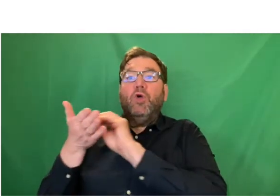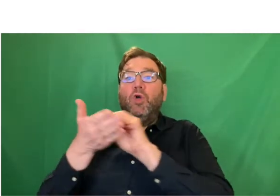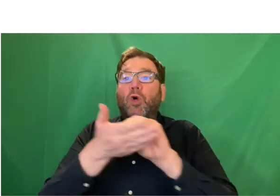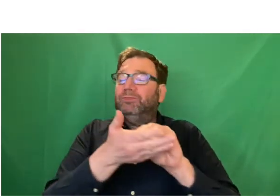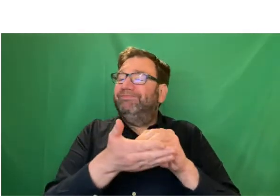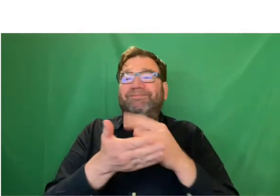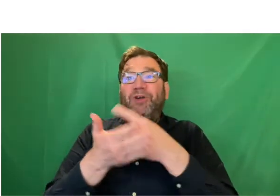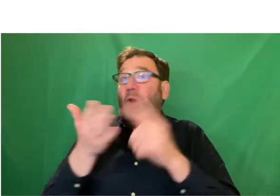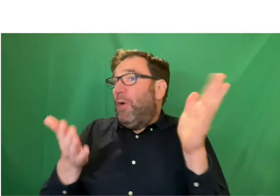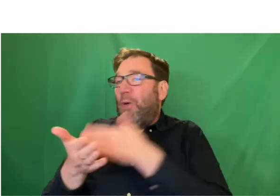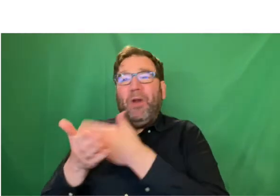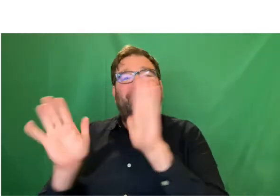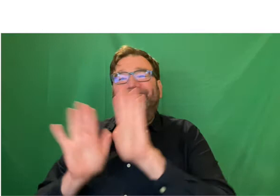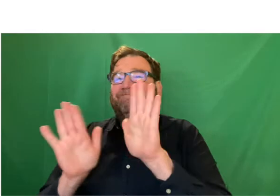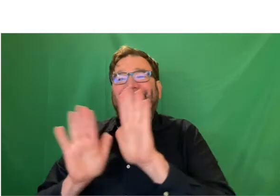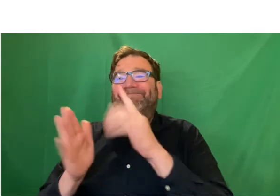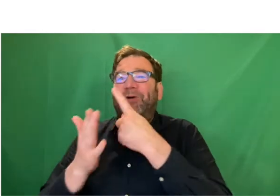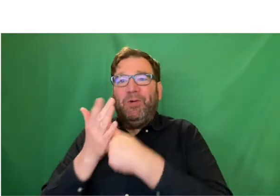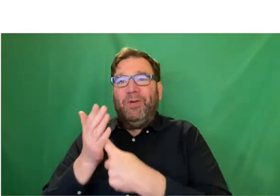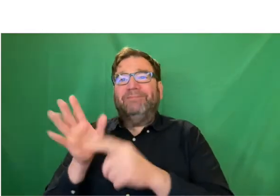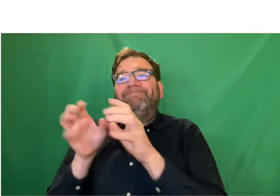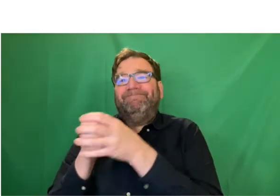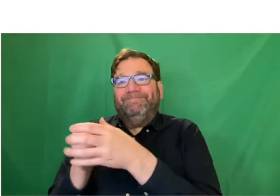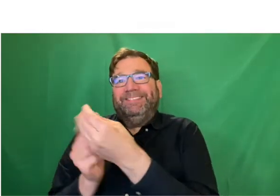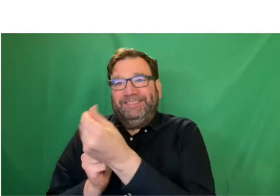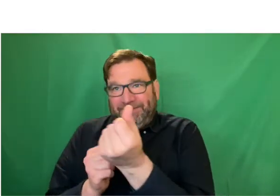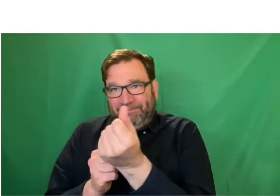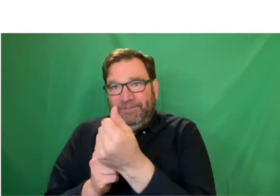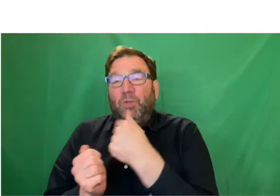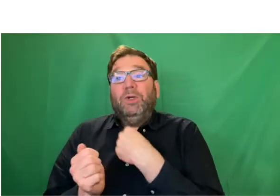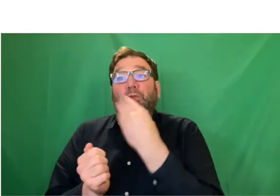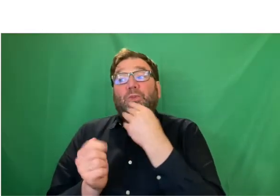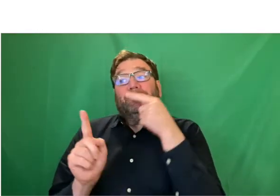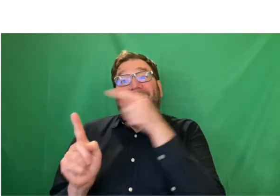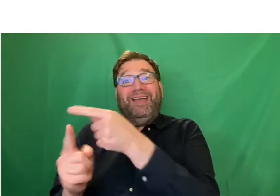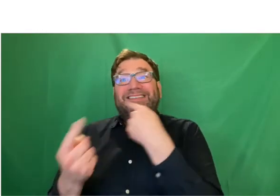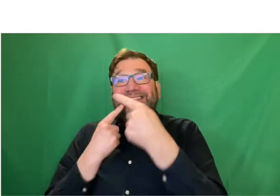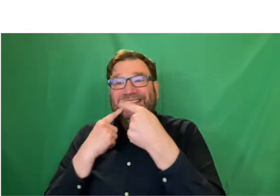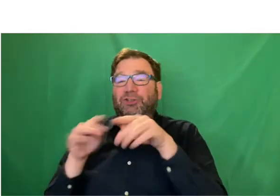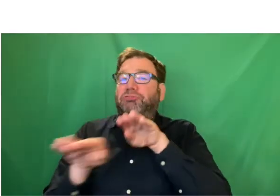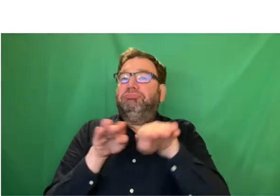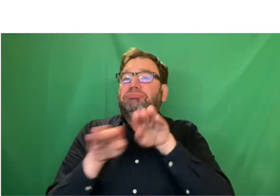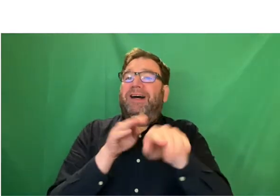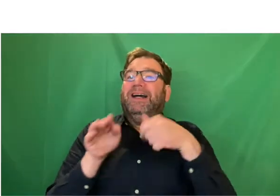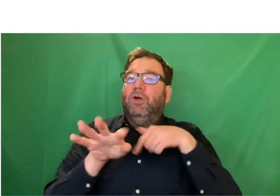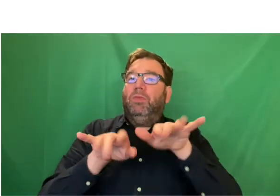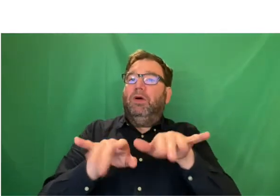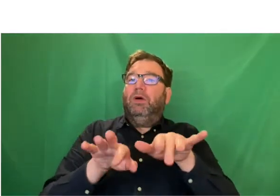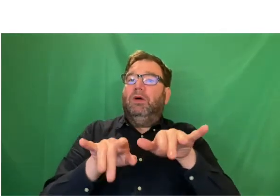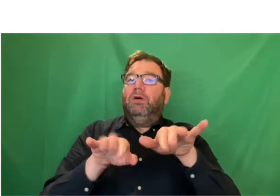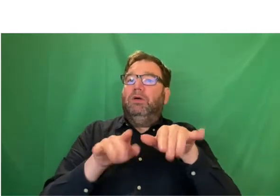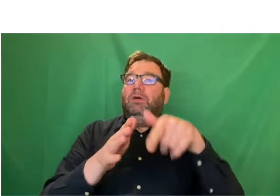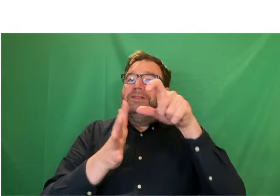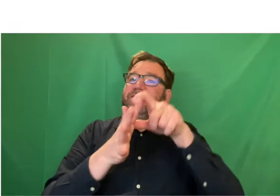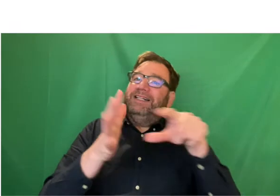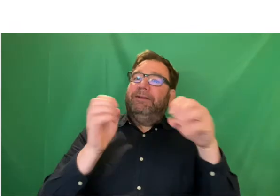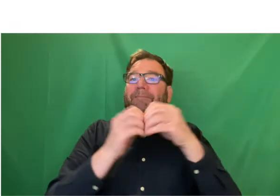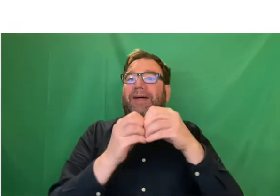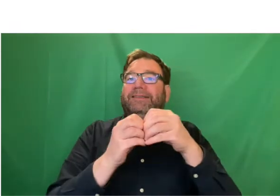corpus, clause annotations are only available for a subset of the video. We mainly use this data to train our